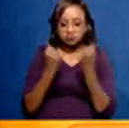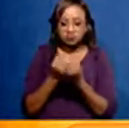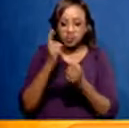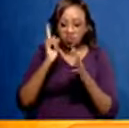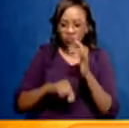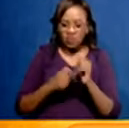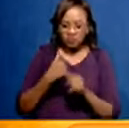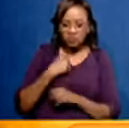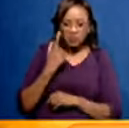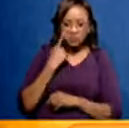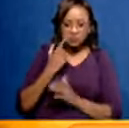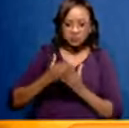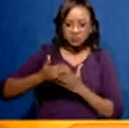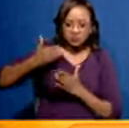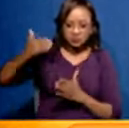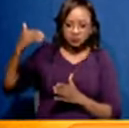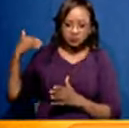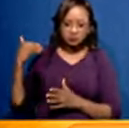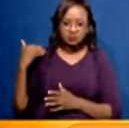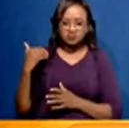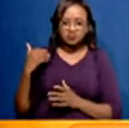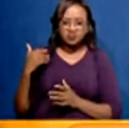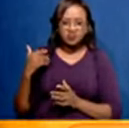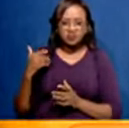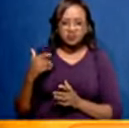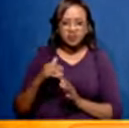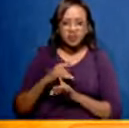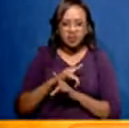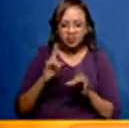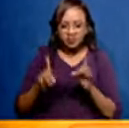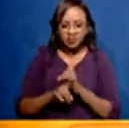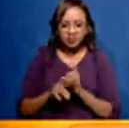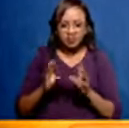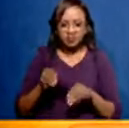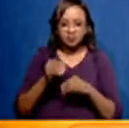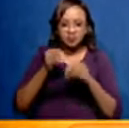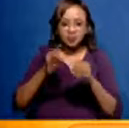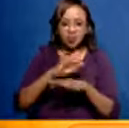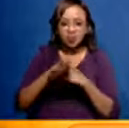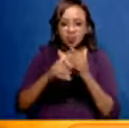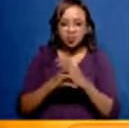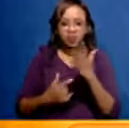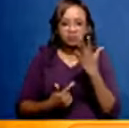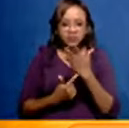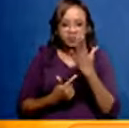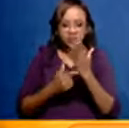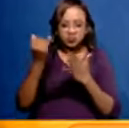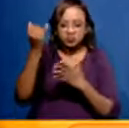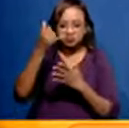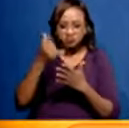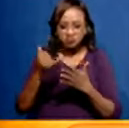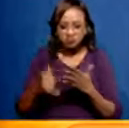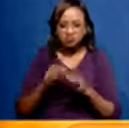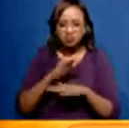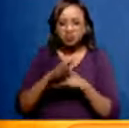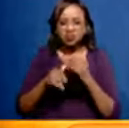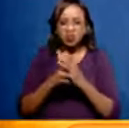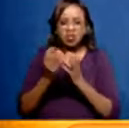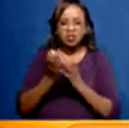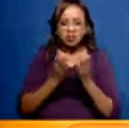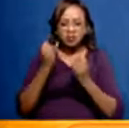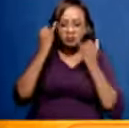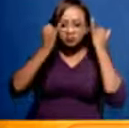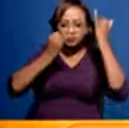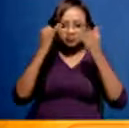last few days, I mean, all the services being provided, all the technology being designed, all the sort of business model